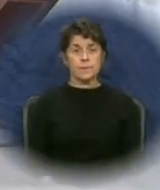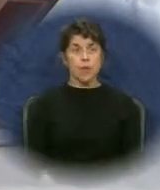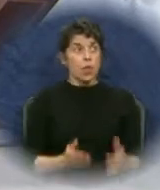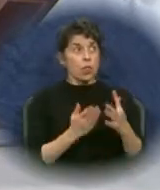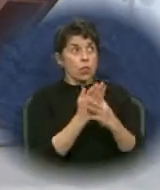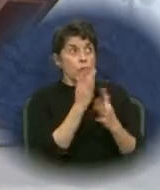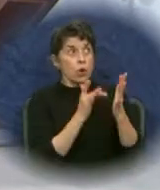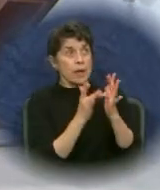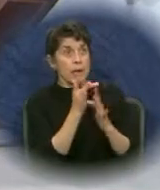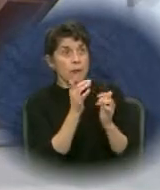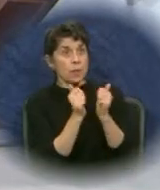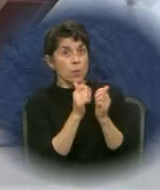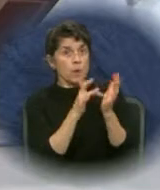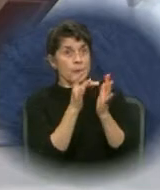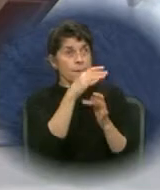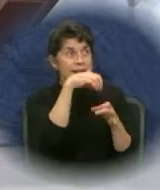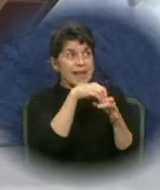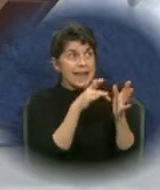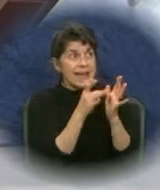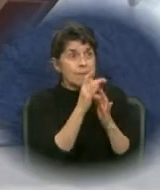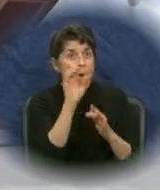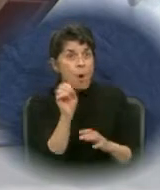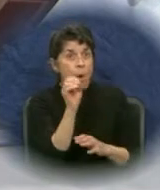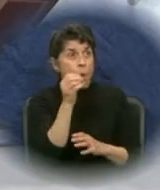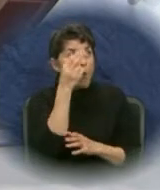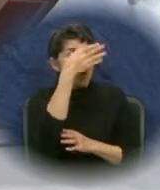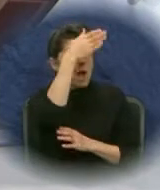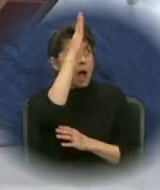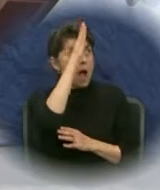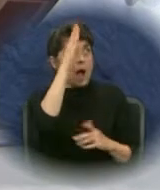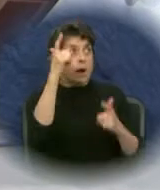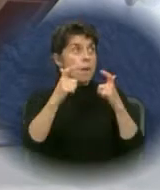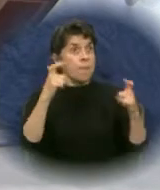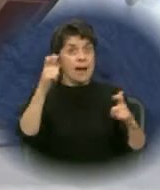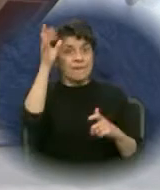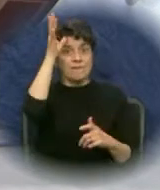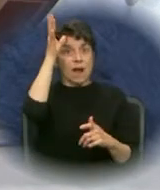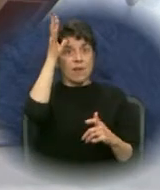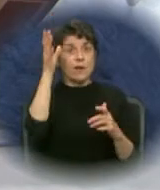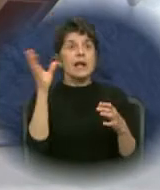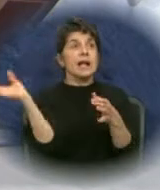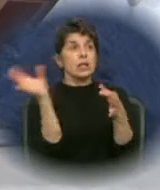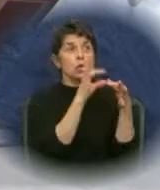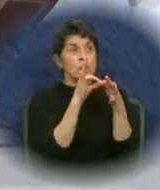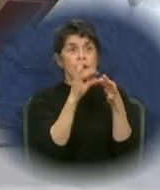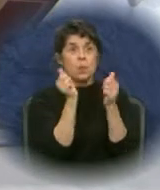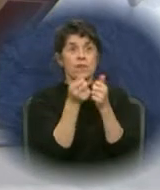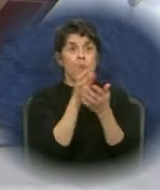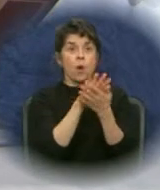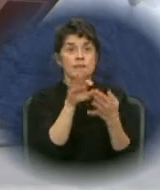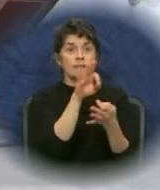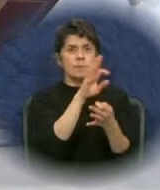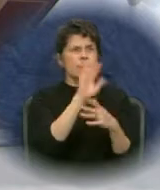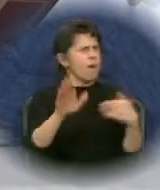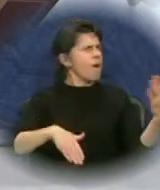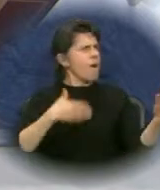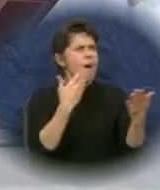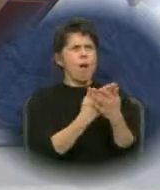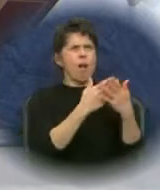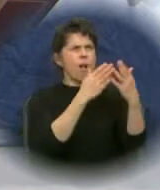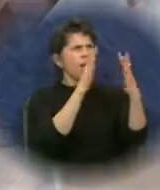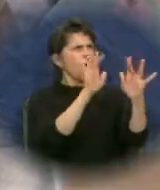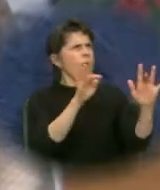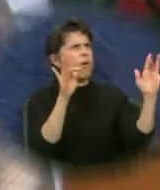Through him and with him and in him, O God, Almighty Father, in the unity of the Holy Spirit, all glory and honor is yours forever and